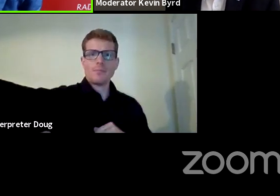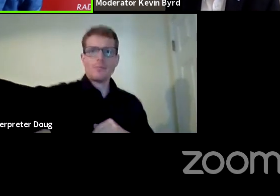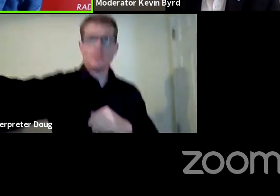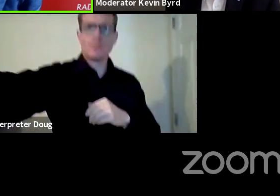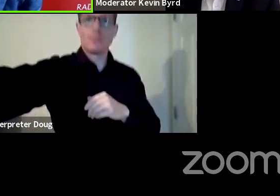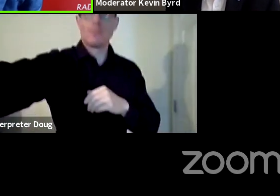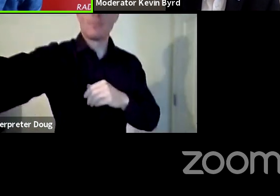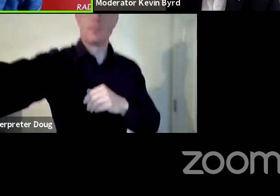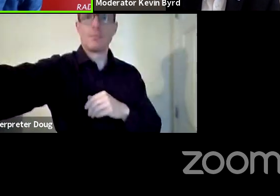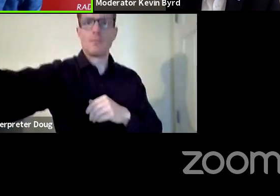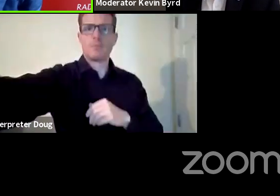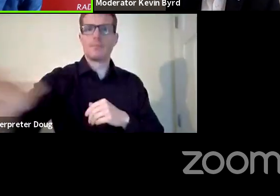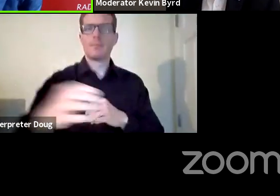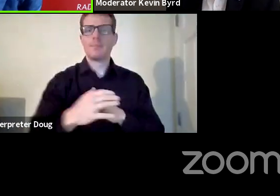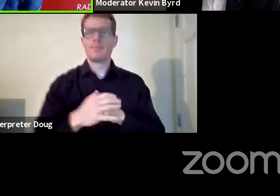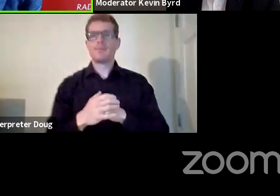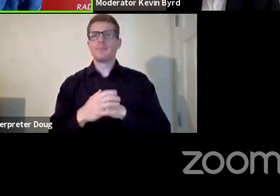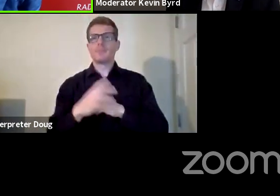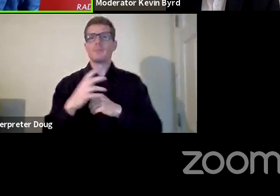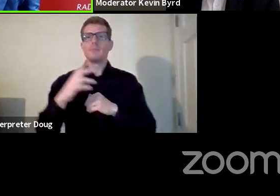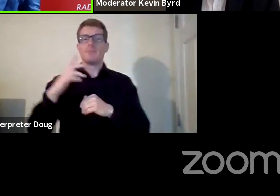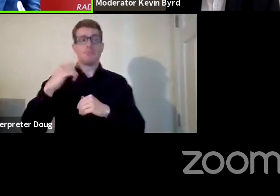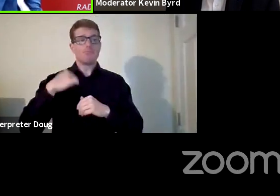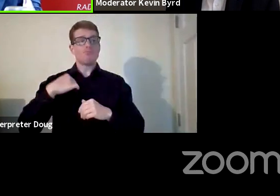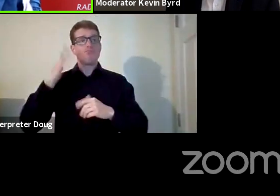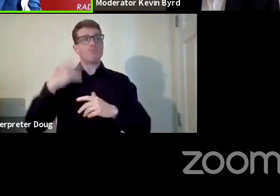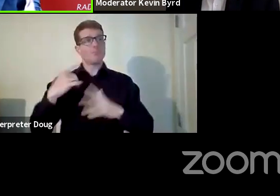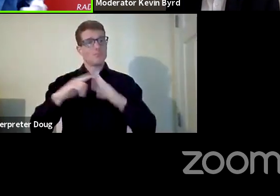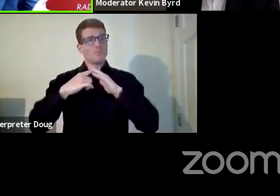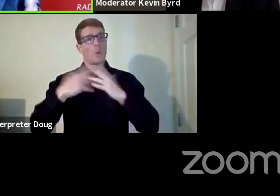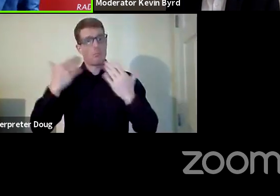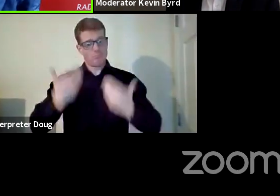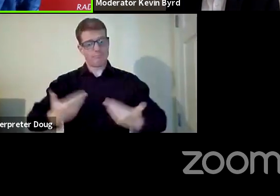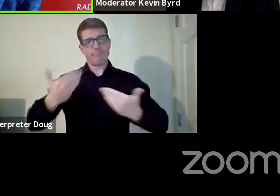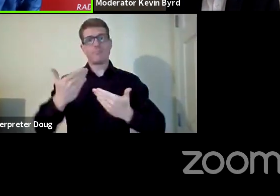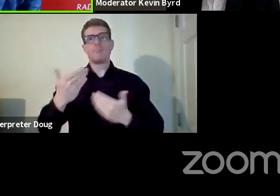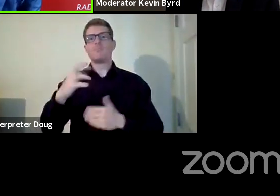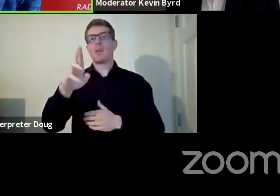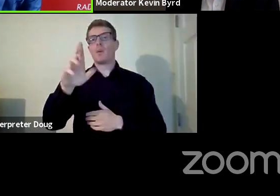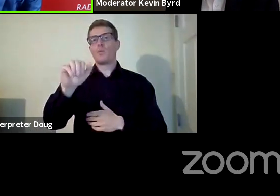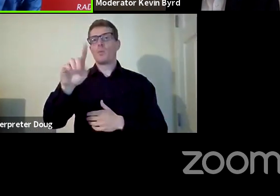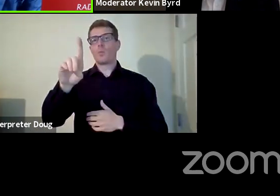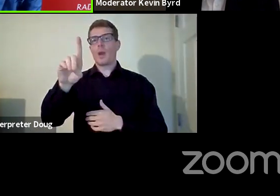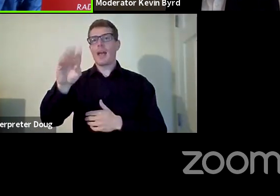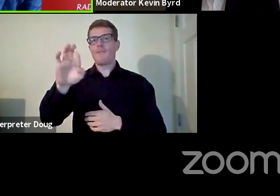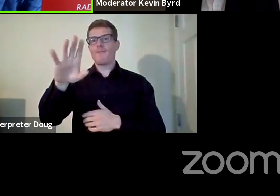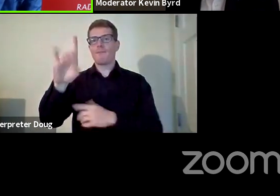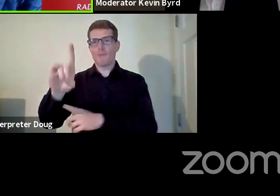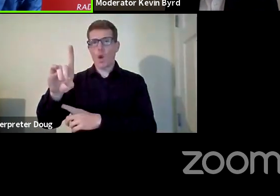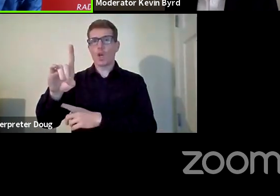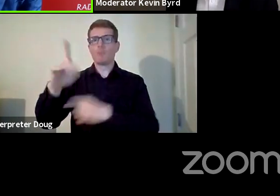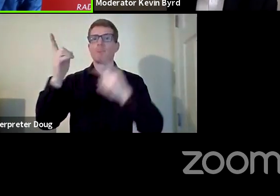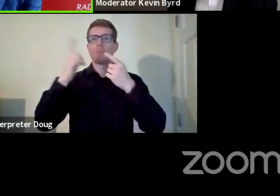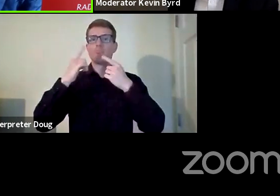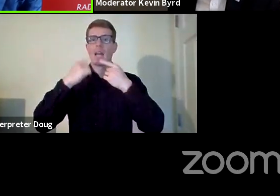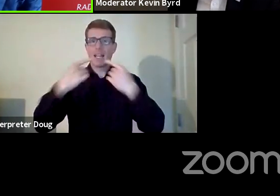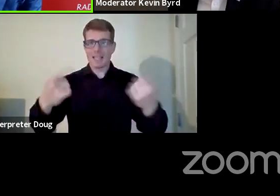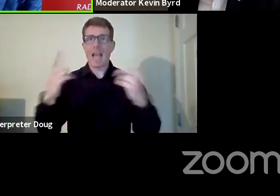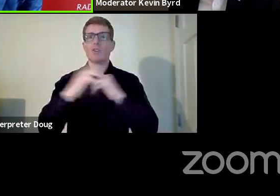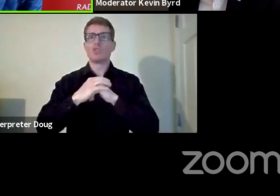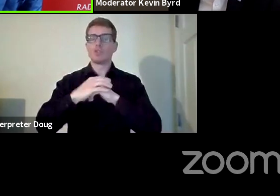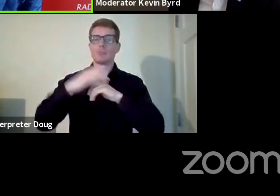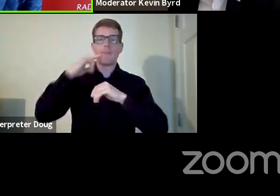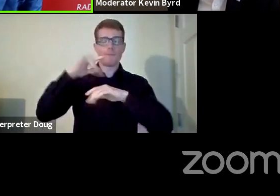announcement actually a few weeks ago, and it was an announcement regarding early opening. And so our plan is to open on August